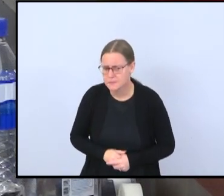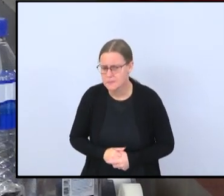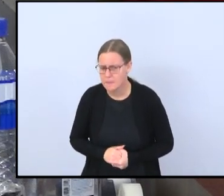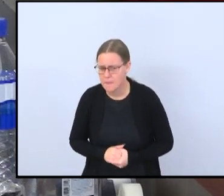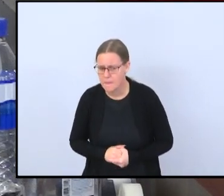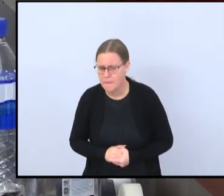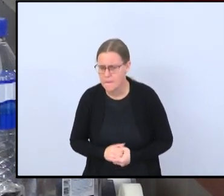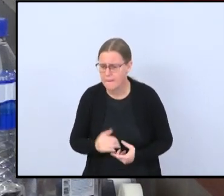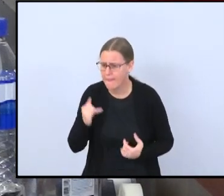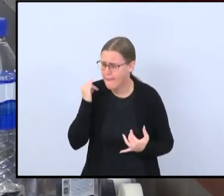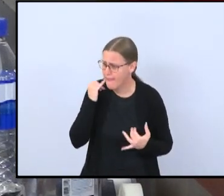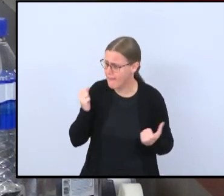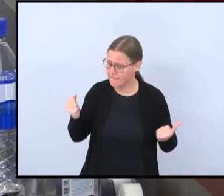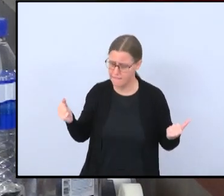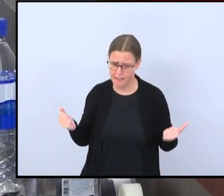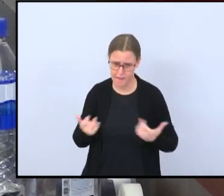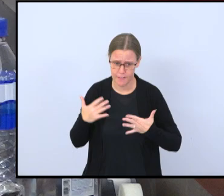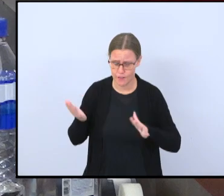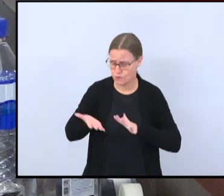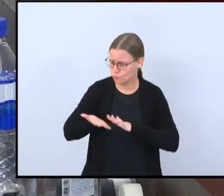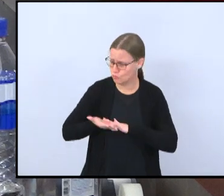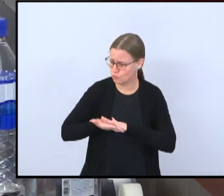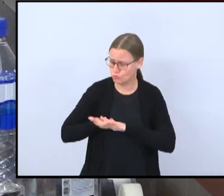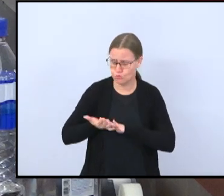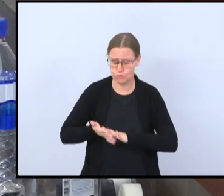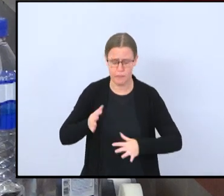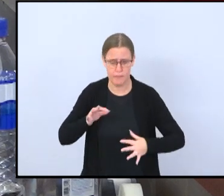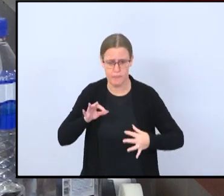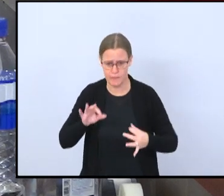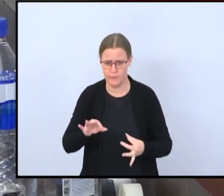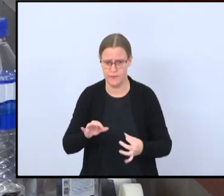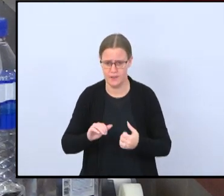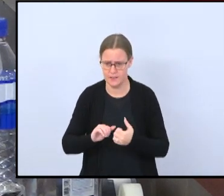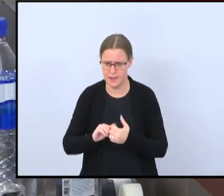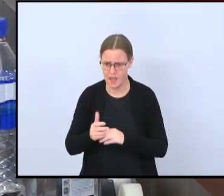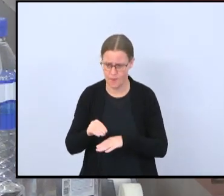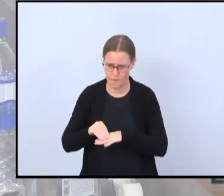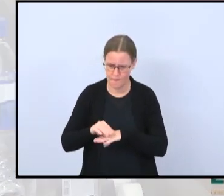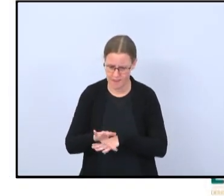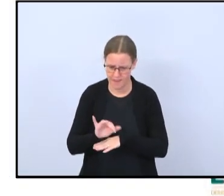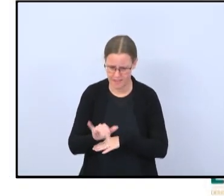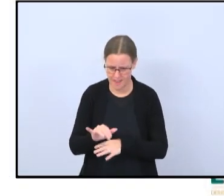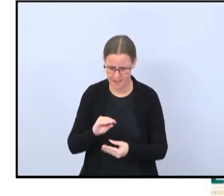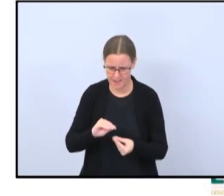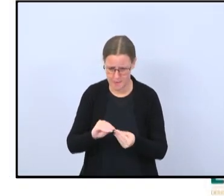if everything is optimized, how that will be affected?